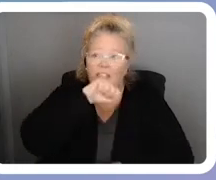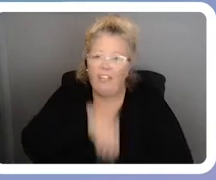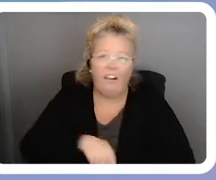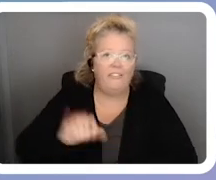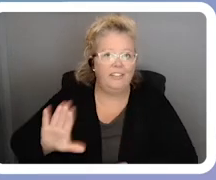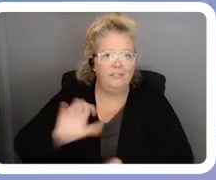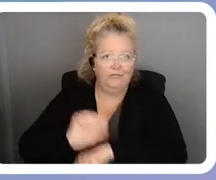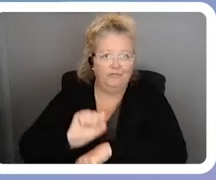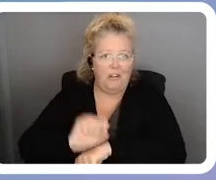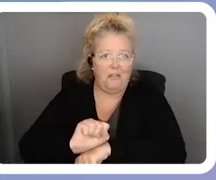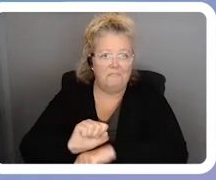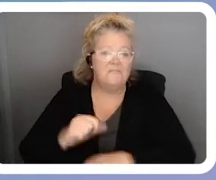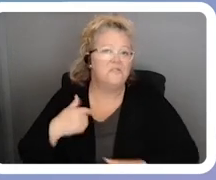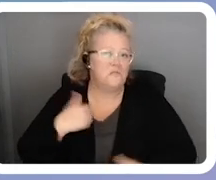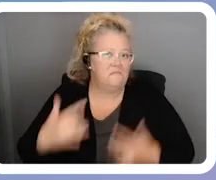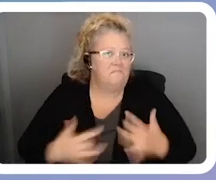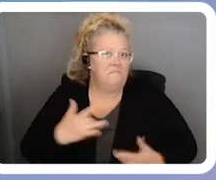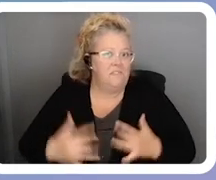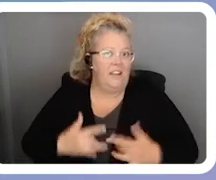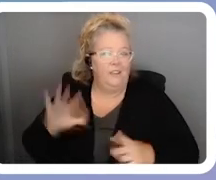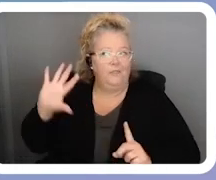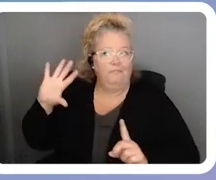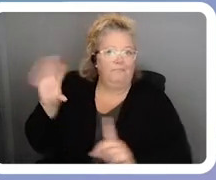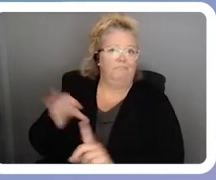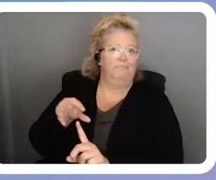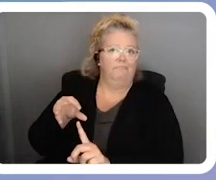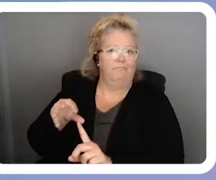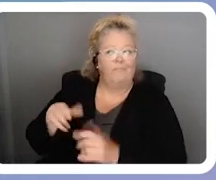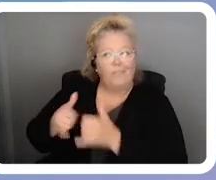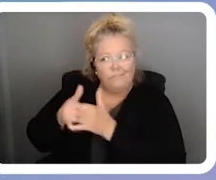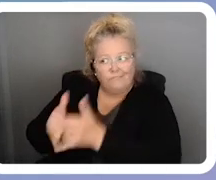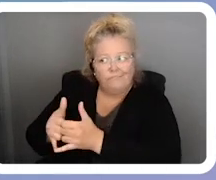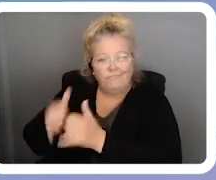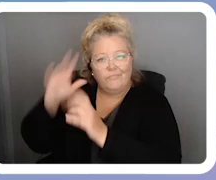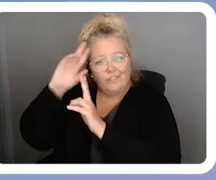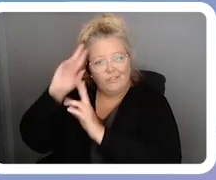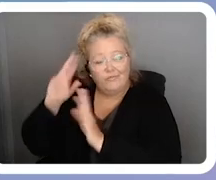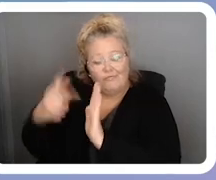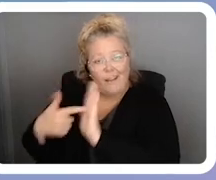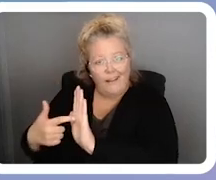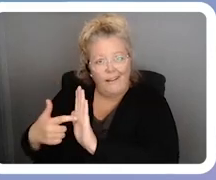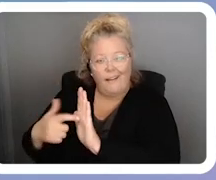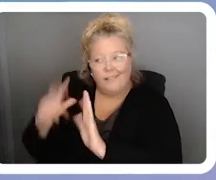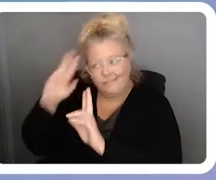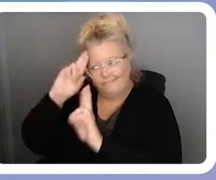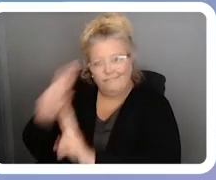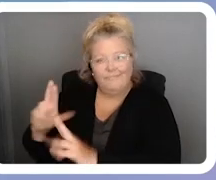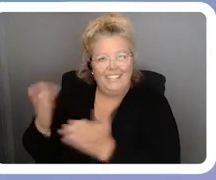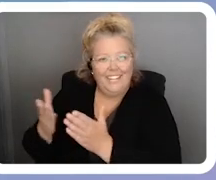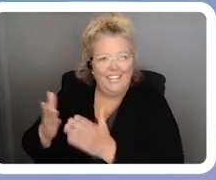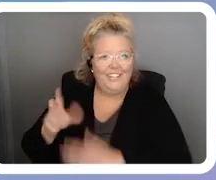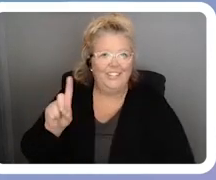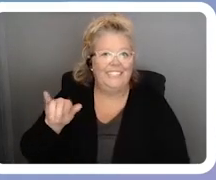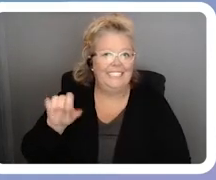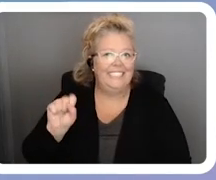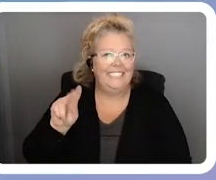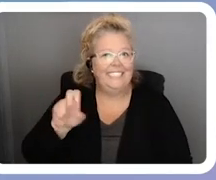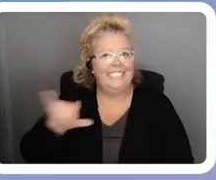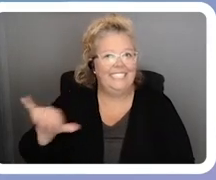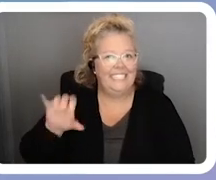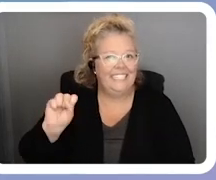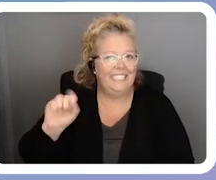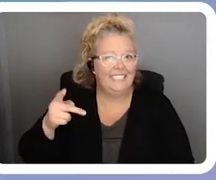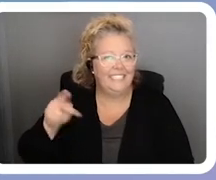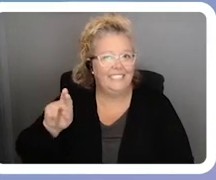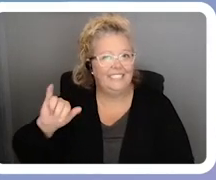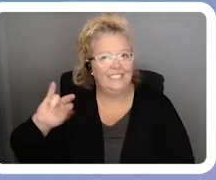for those reasons that we are so excited to be able to recognize him with this incredible honor here at Disney Springs. So